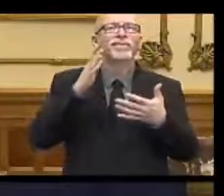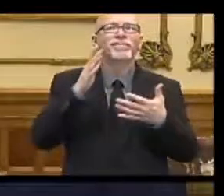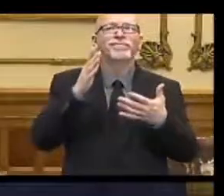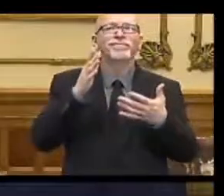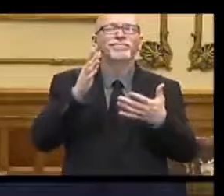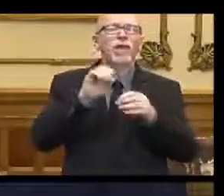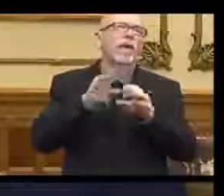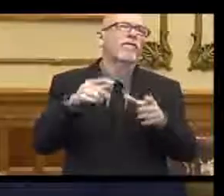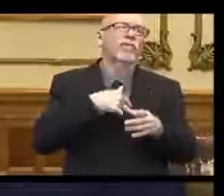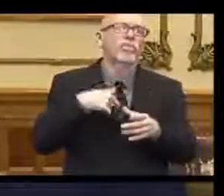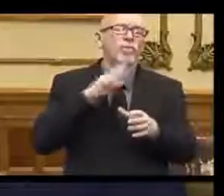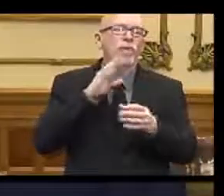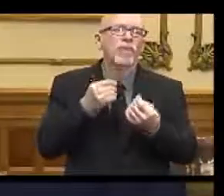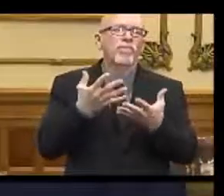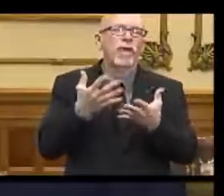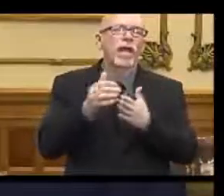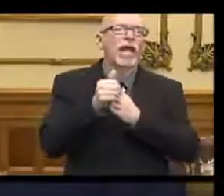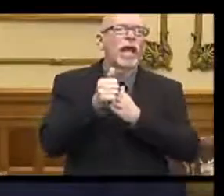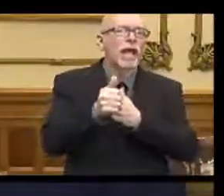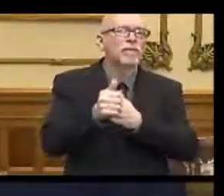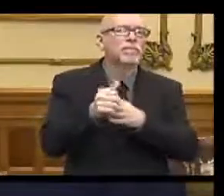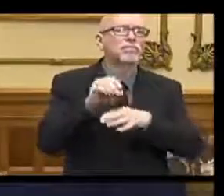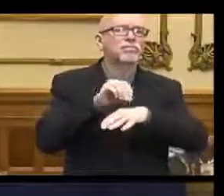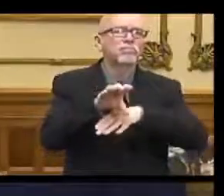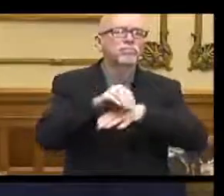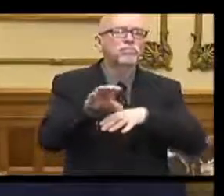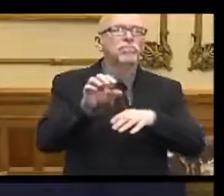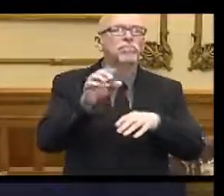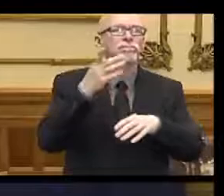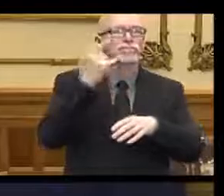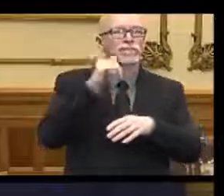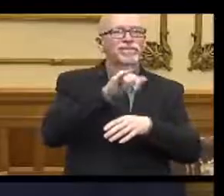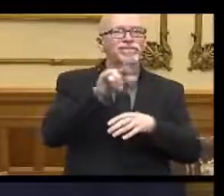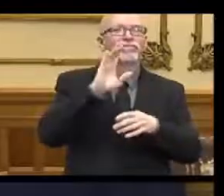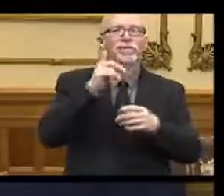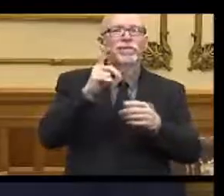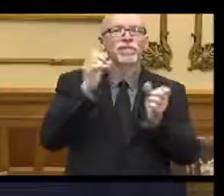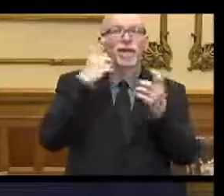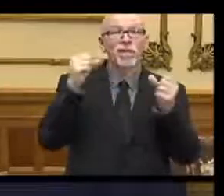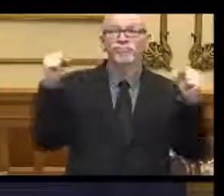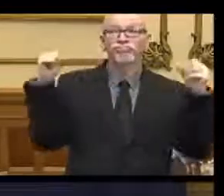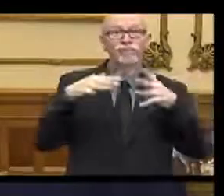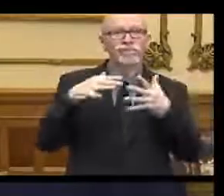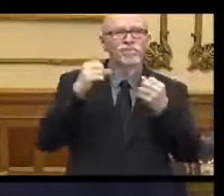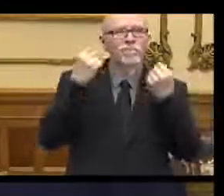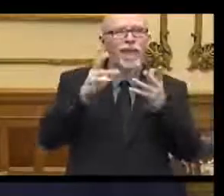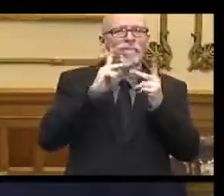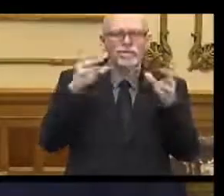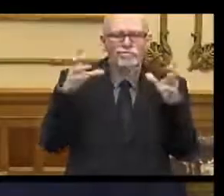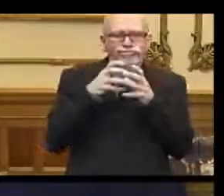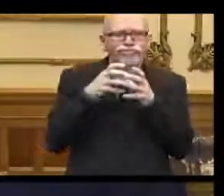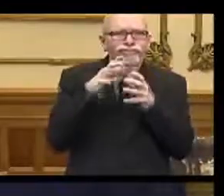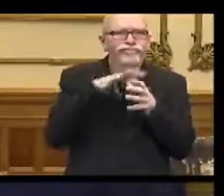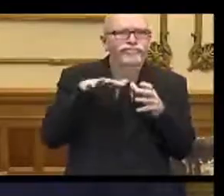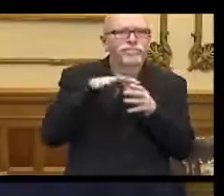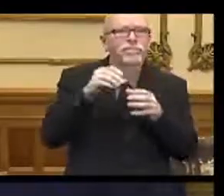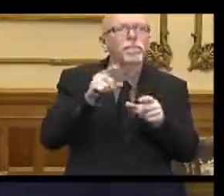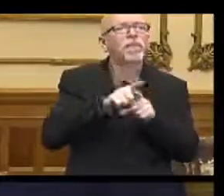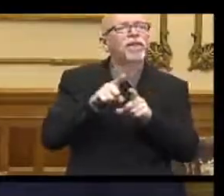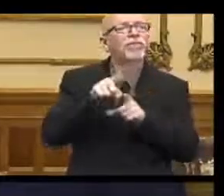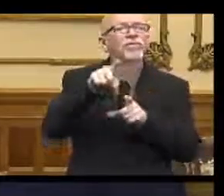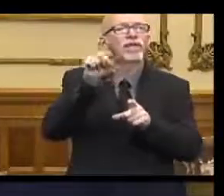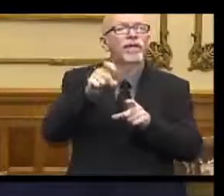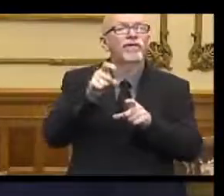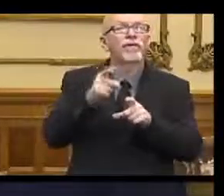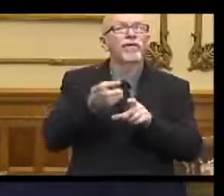obviously provide some guidance because of the density of the crowds that come. And then also you have to layer